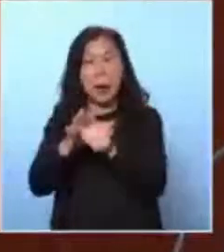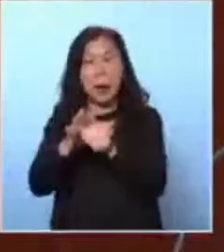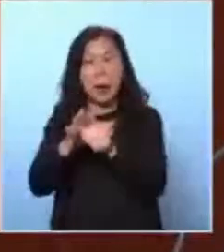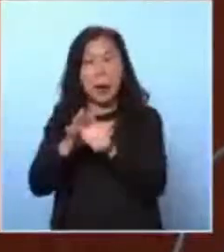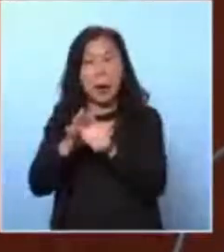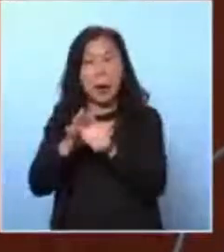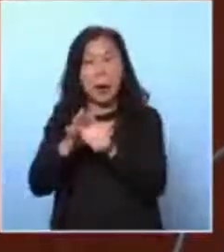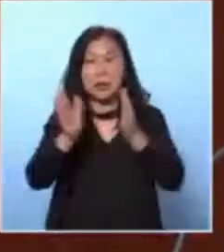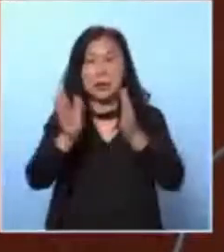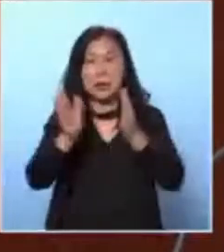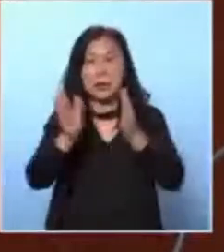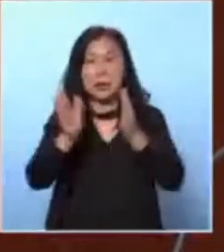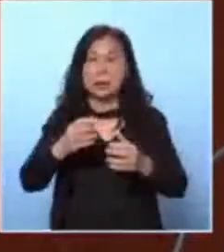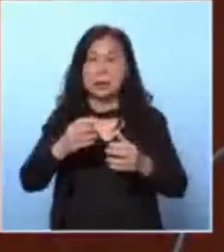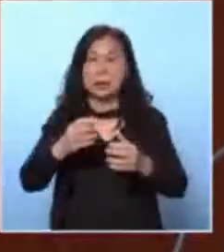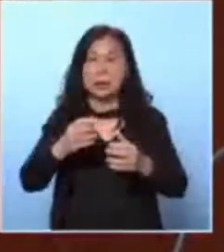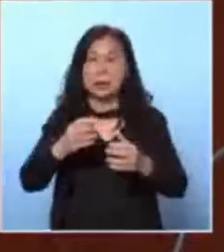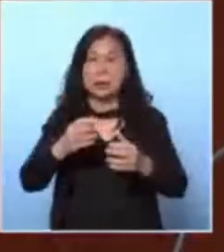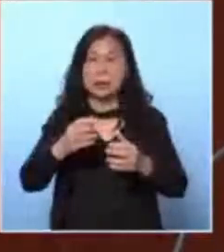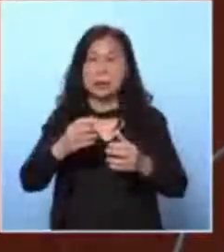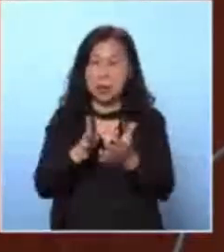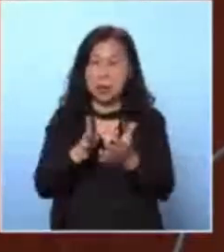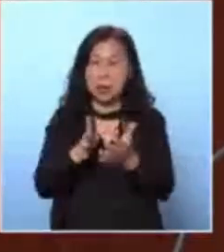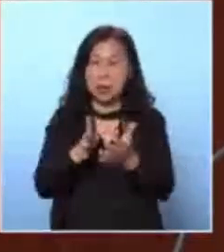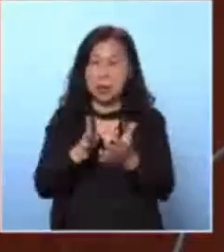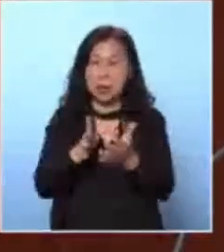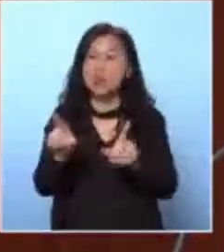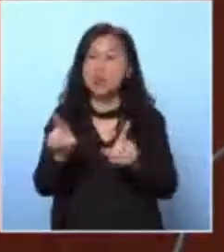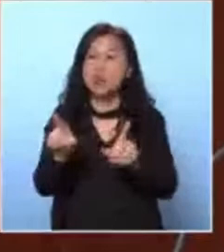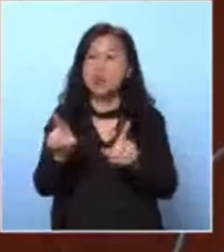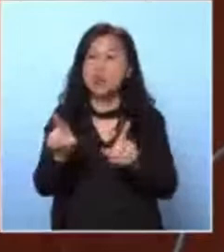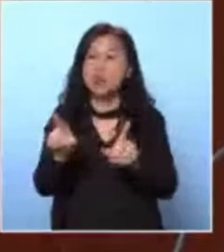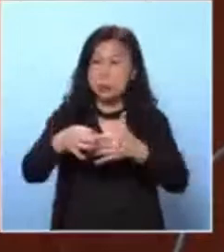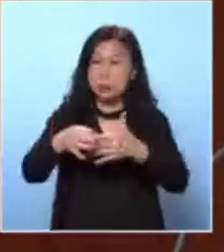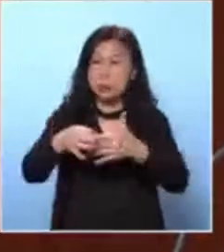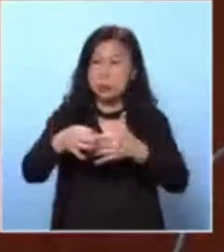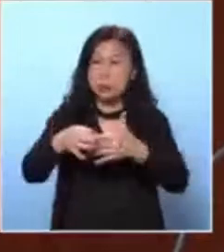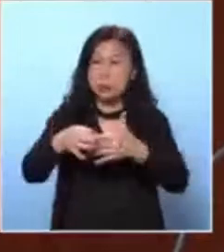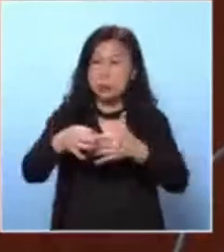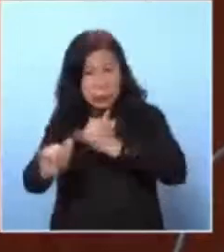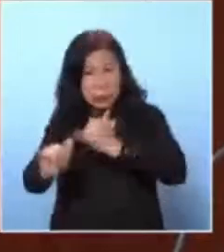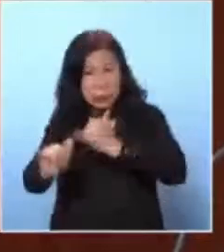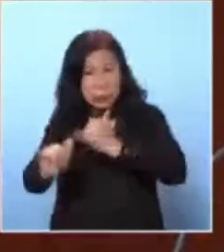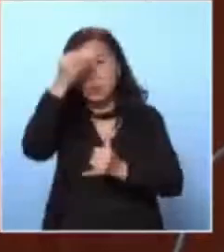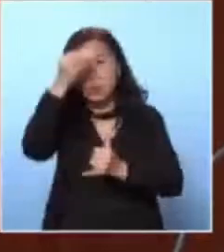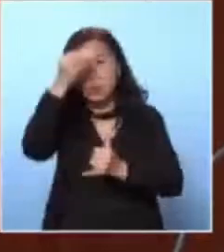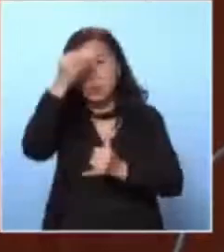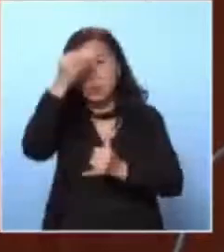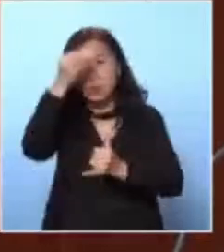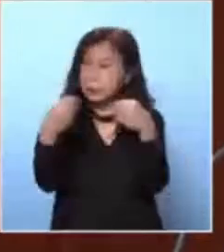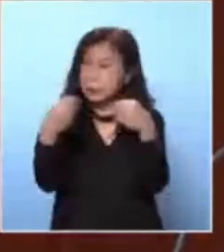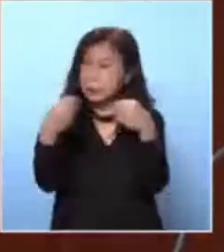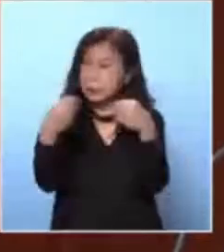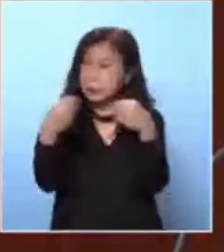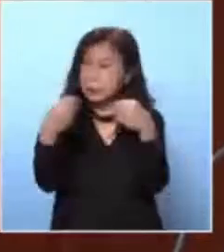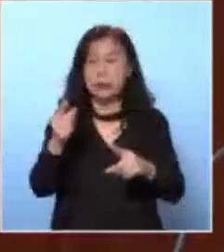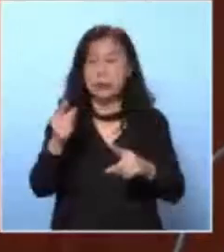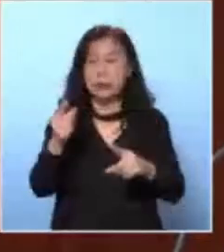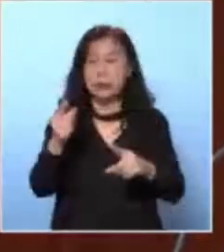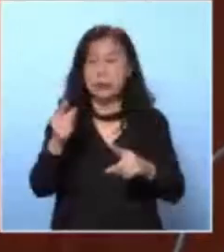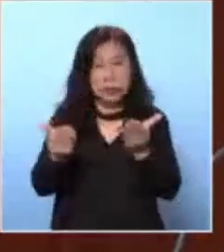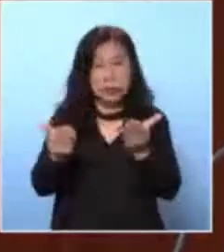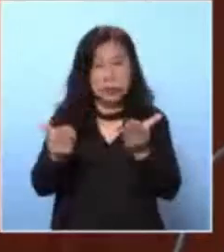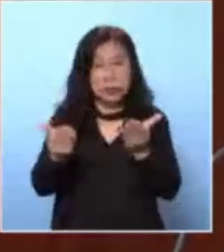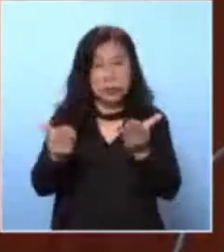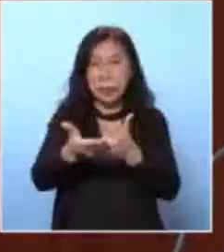Young people are Hong Kong's future. The government will capitalize on our strength in education to help our young people prepare for the future